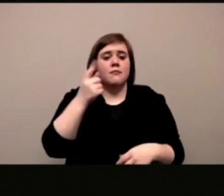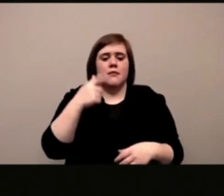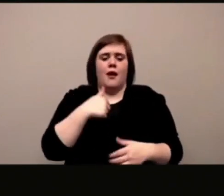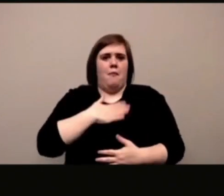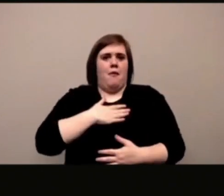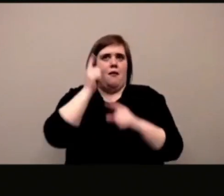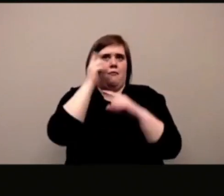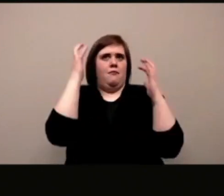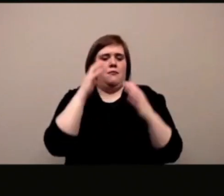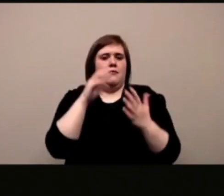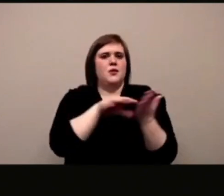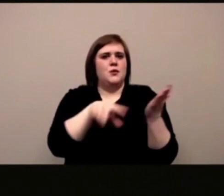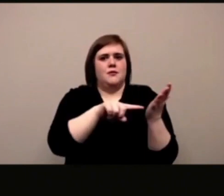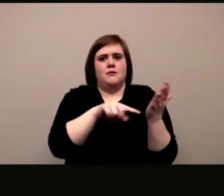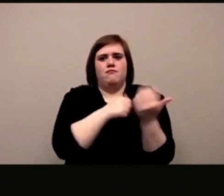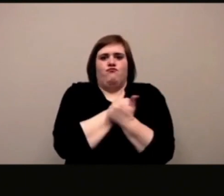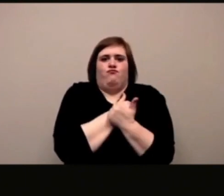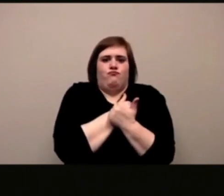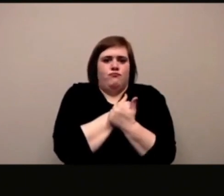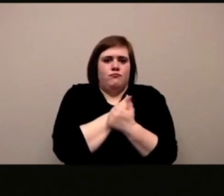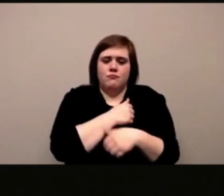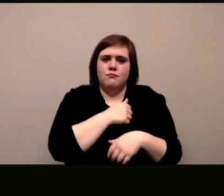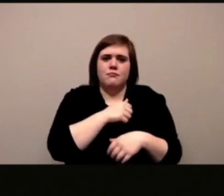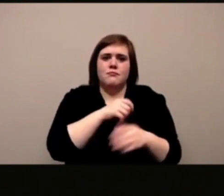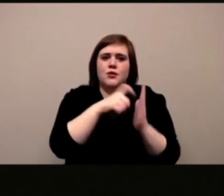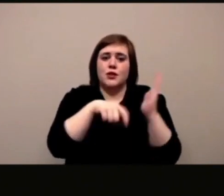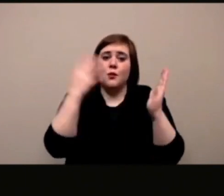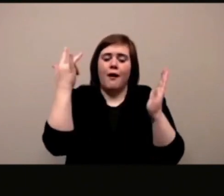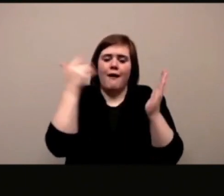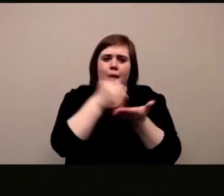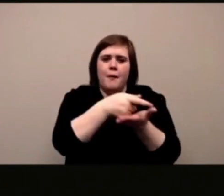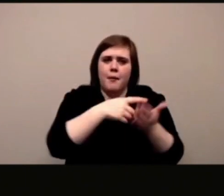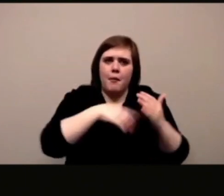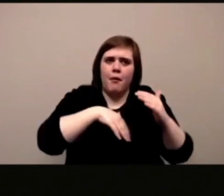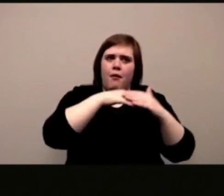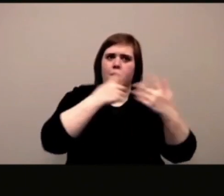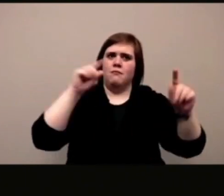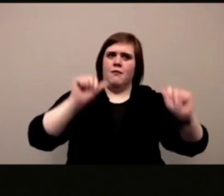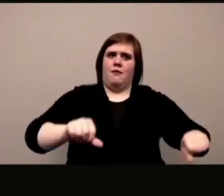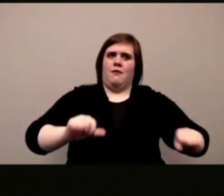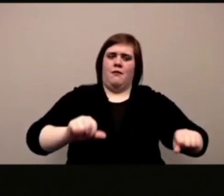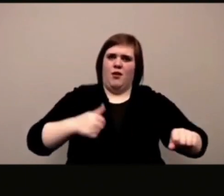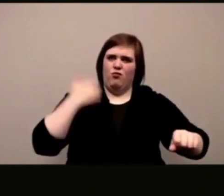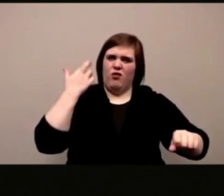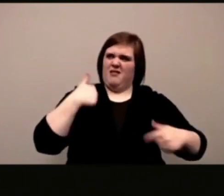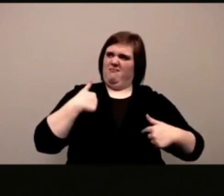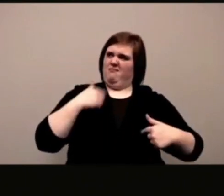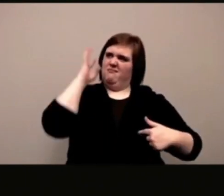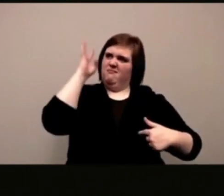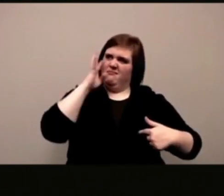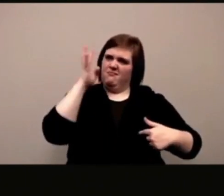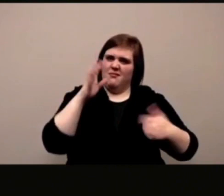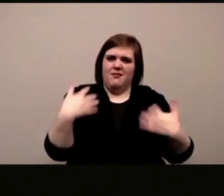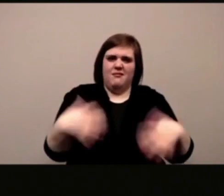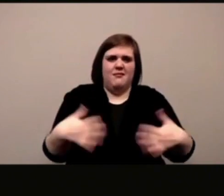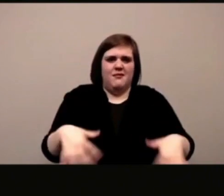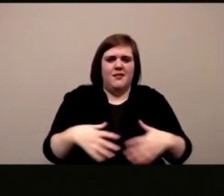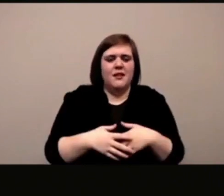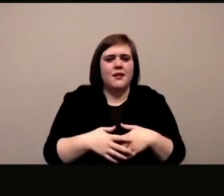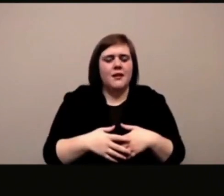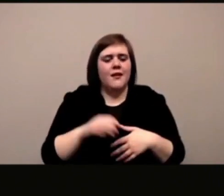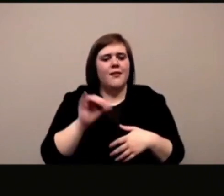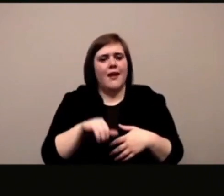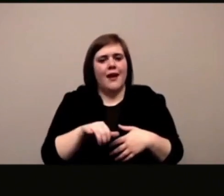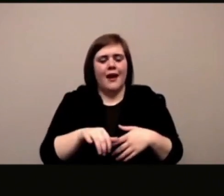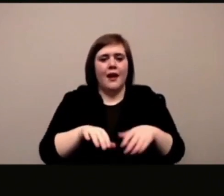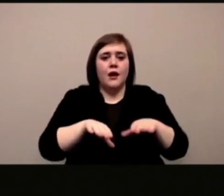love Scratch because it really helps them maximize and realize their creativity. And so the whole idea of low floors,